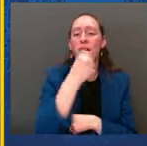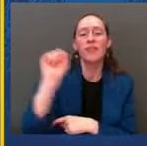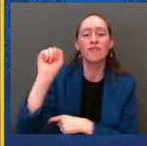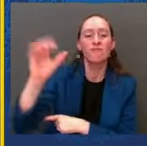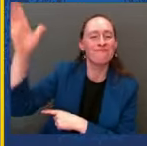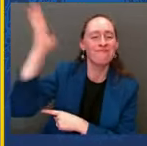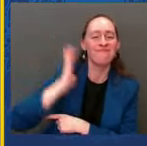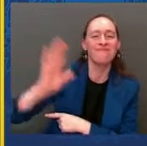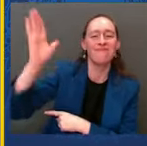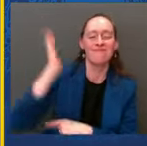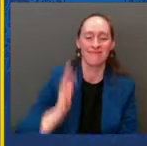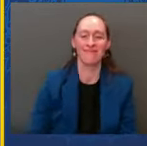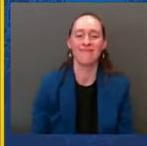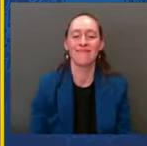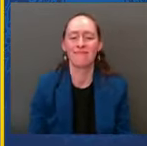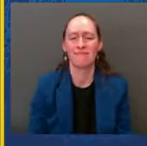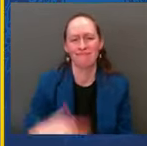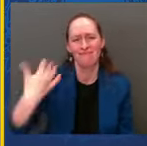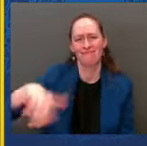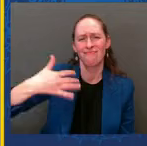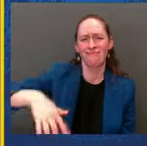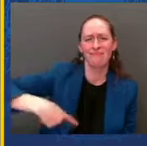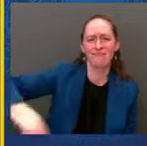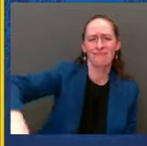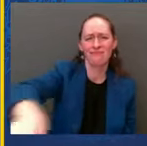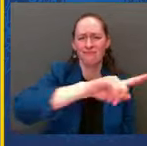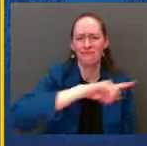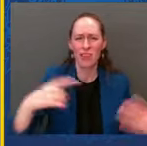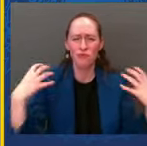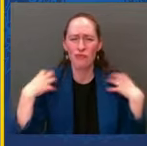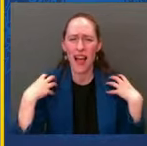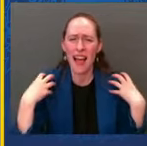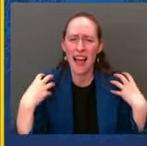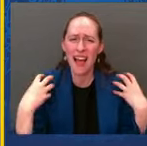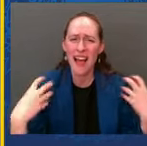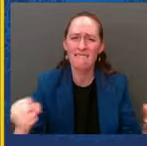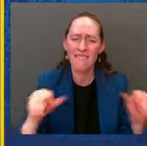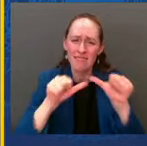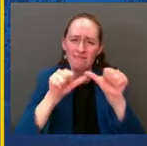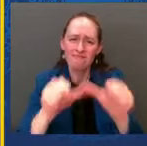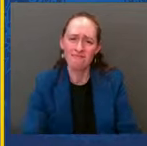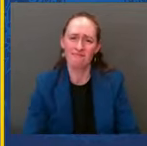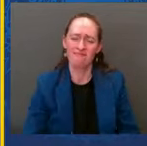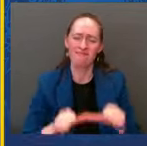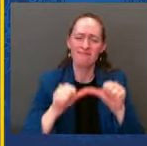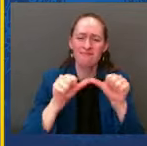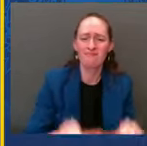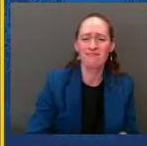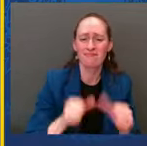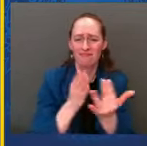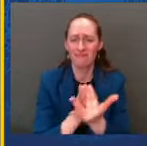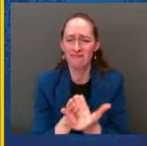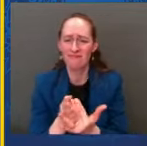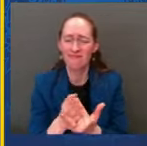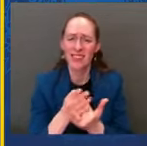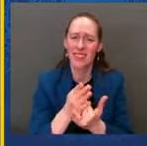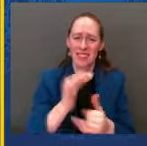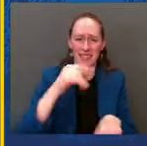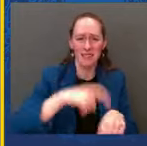Heavenly Hundred who died there, and those who continue still to root out Kremlin's efforts to corrupt, coerce, and